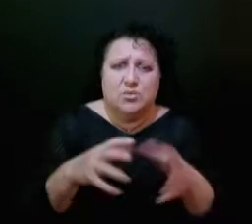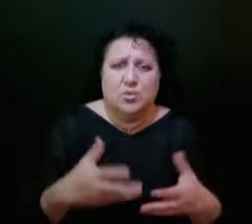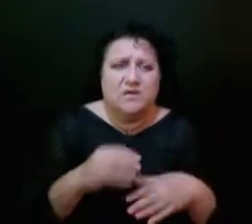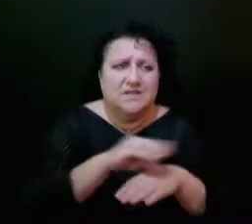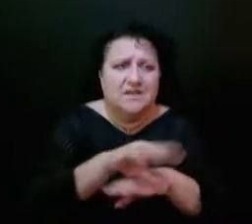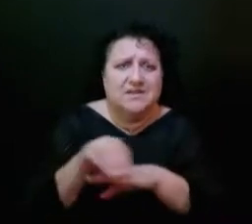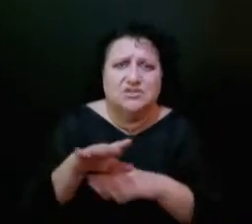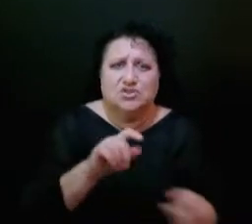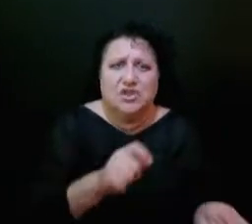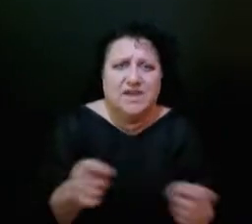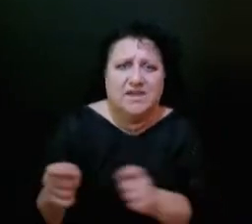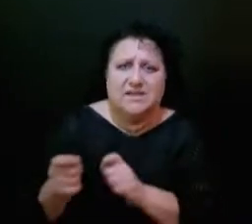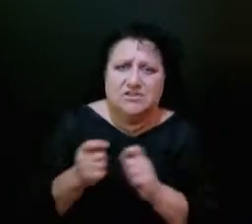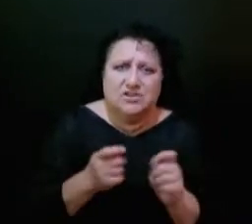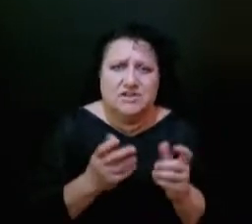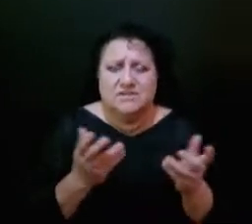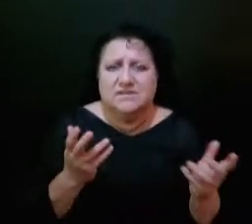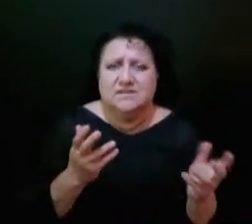this culture.